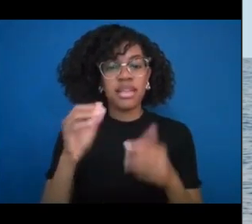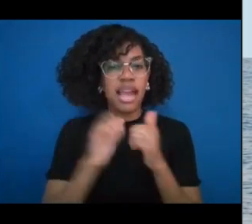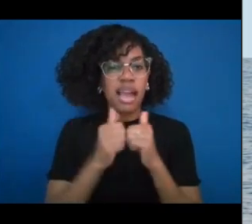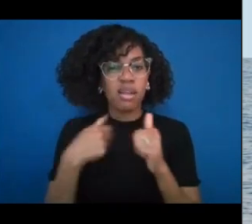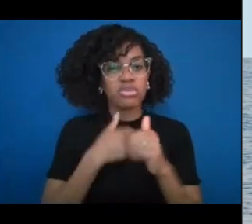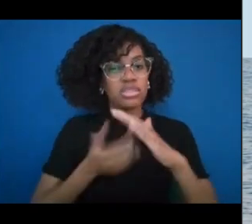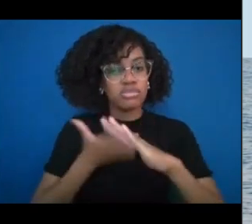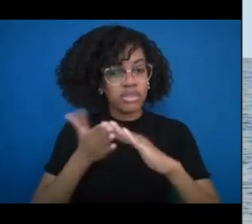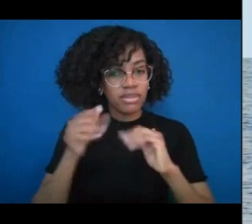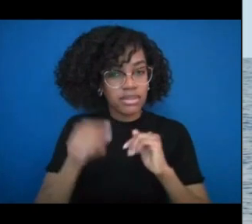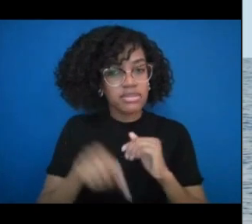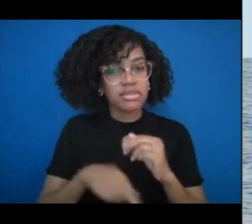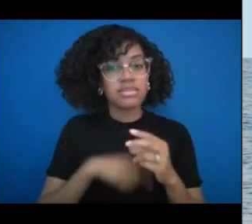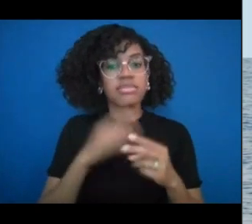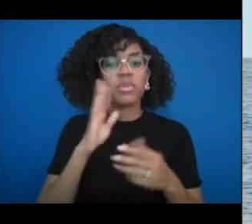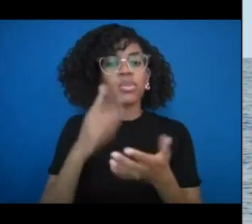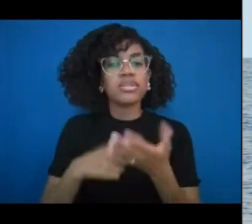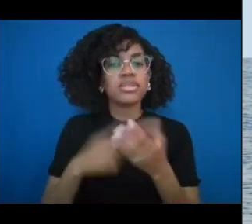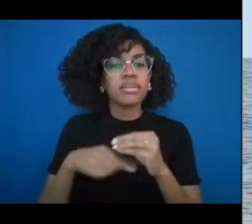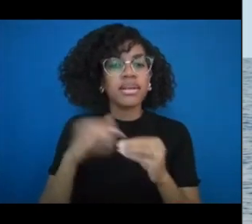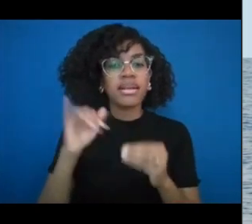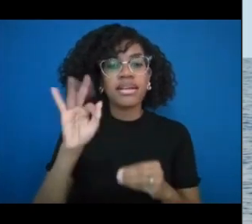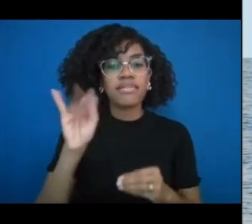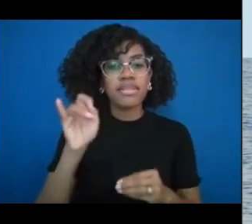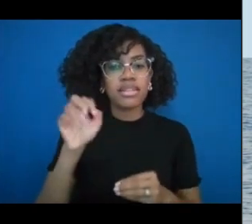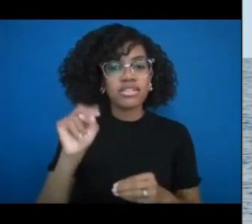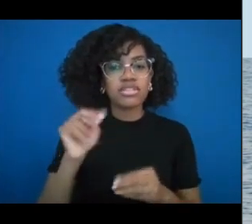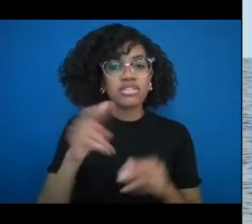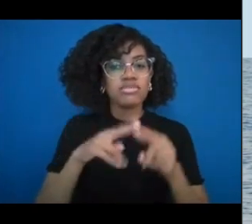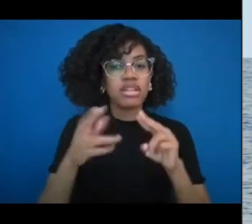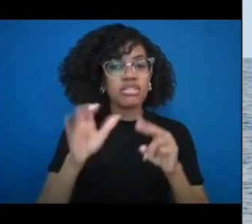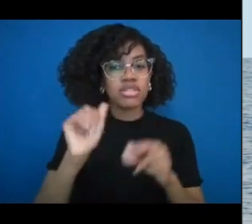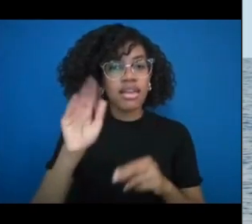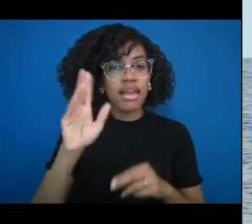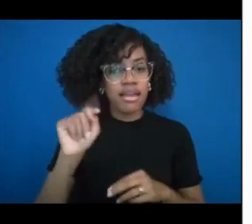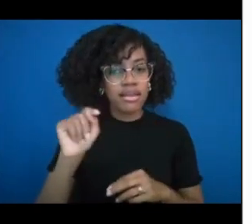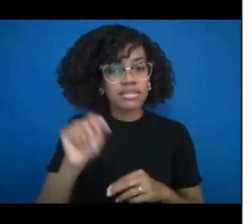legislation, the goals for the Climate Ready Workforce competition,